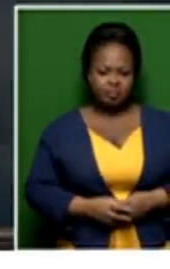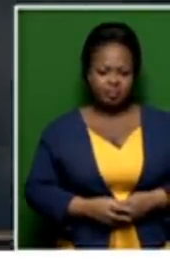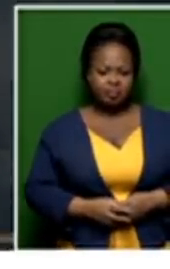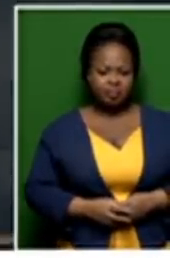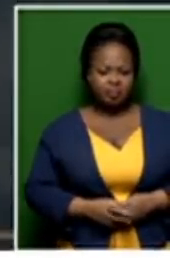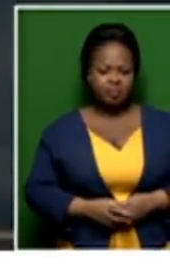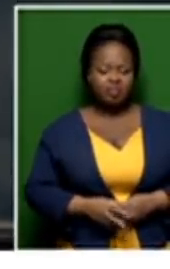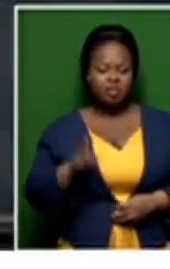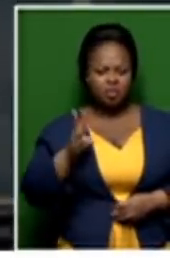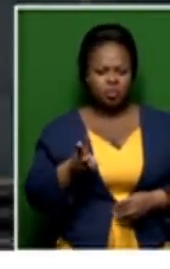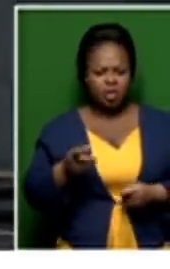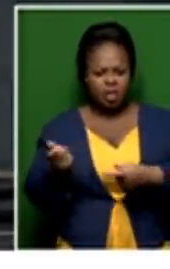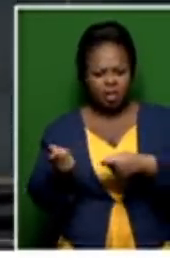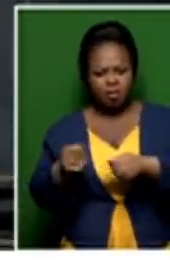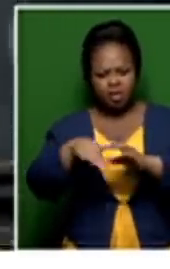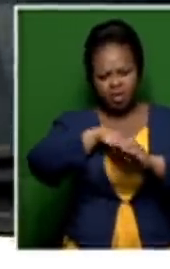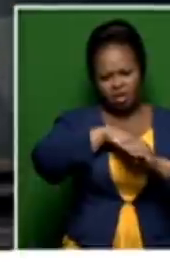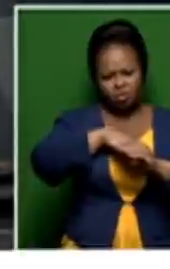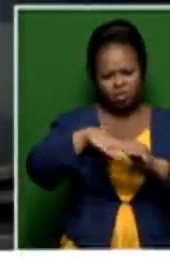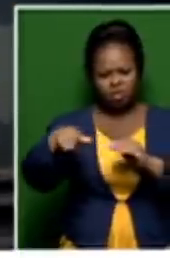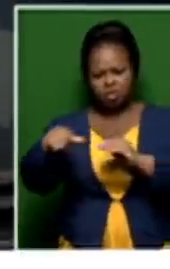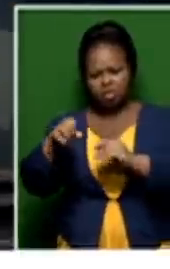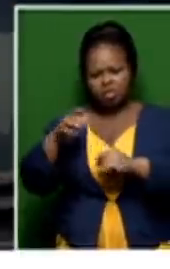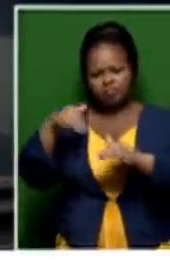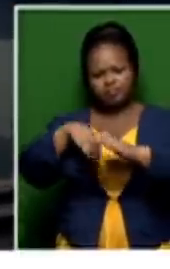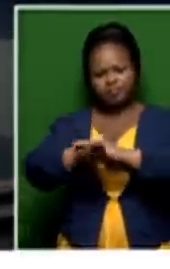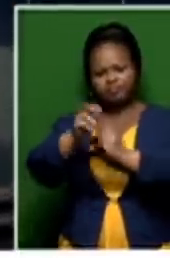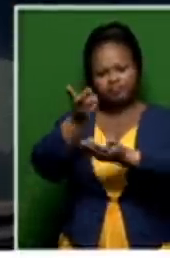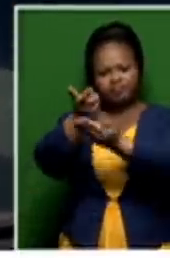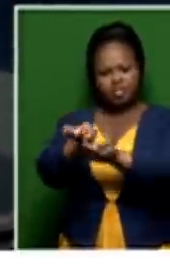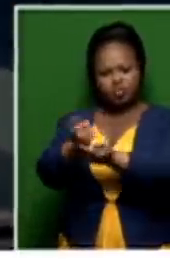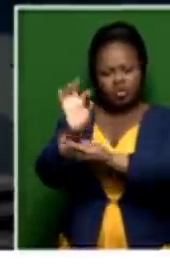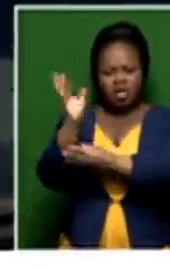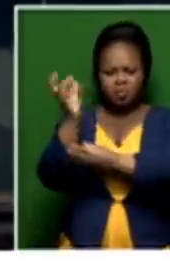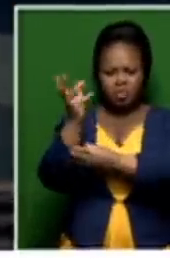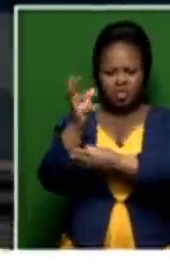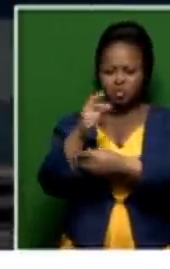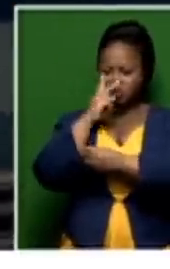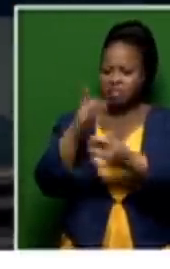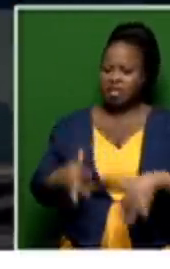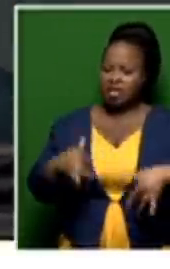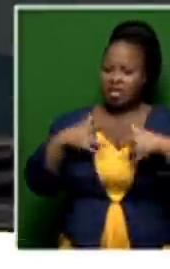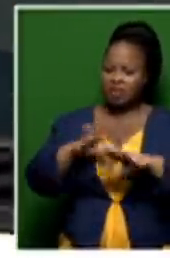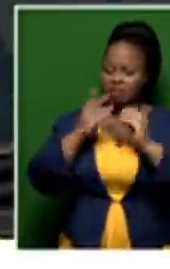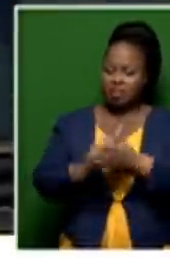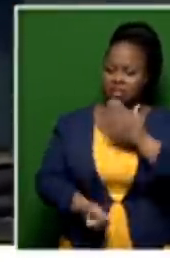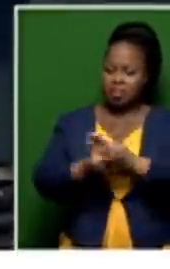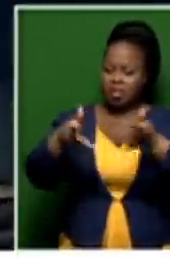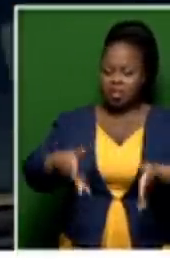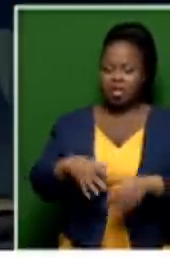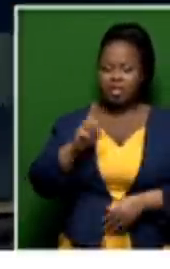And he will be taken out into the ambulance. Now, these are live pictures from the